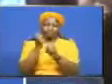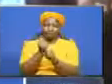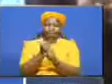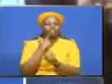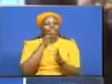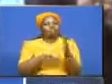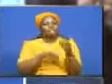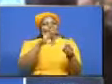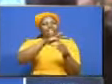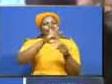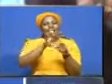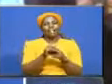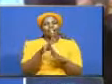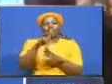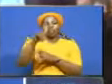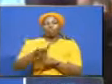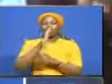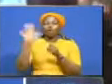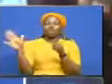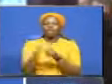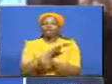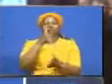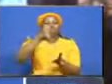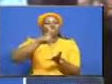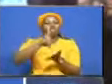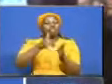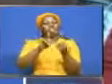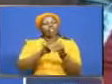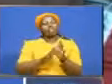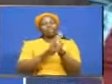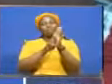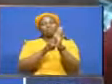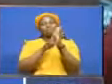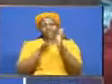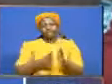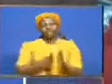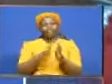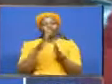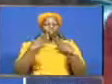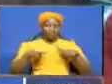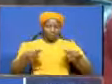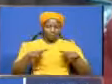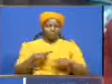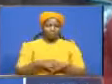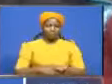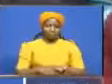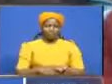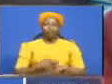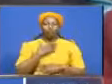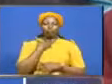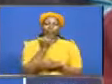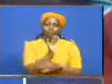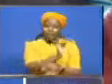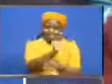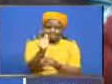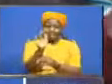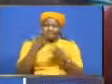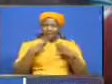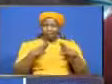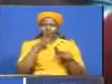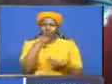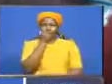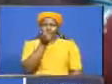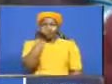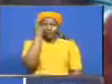elected leaders should be fully involved as representatives of the people. Tungetaka kuwasihi wale ambao